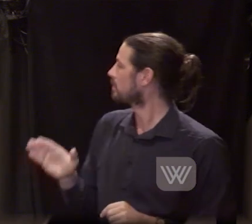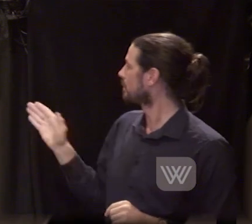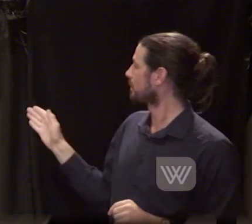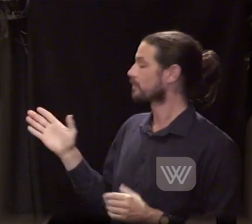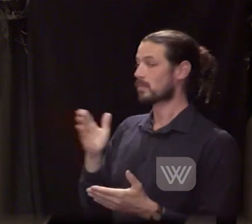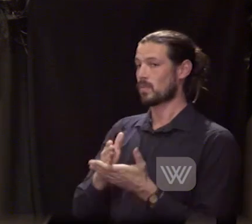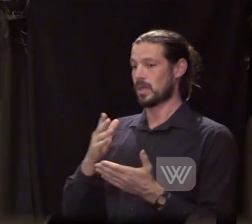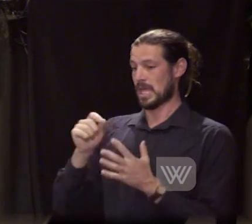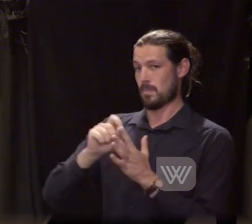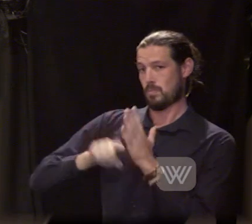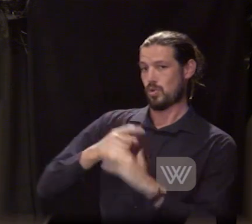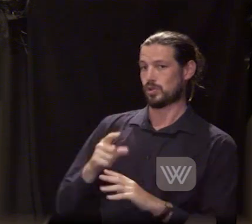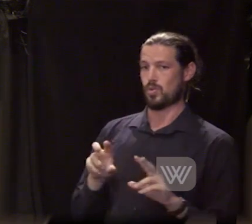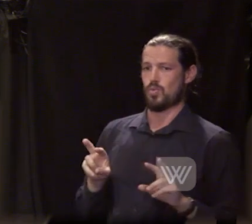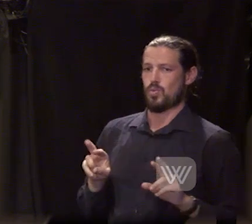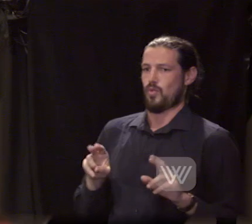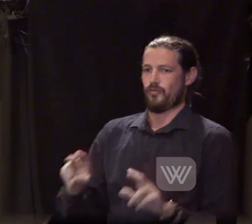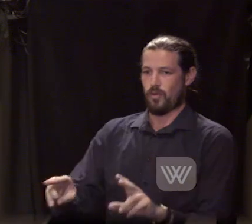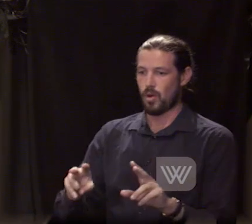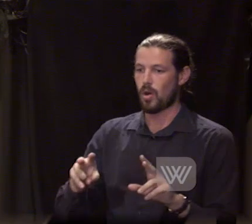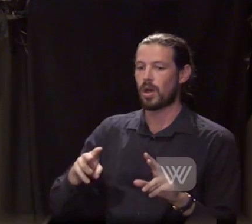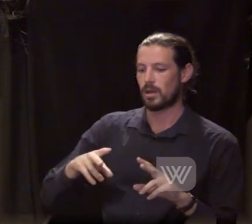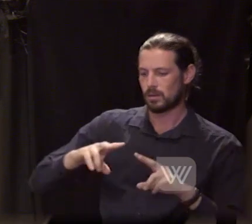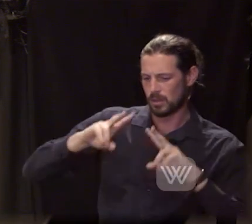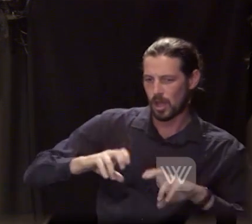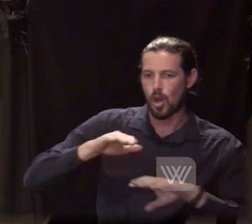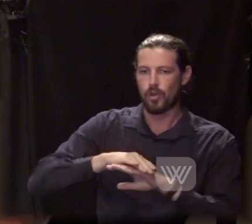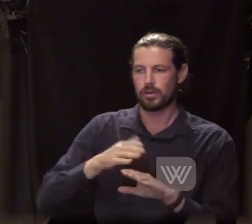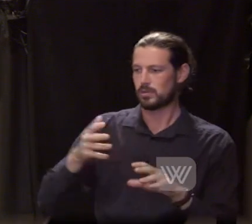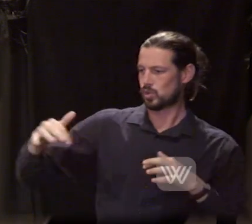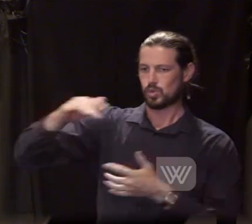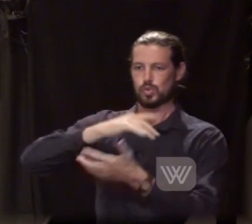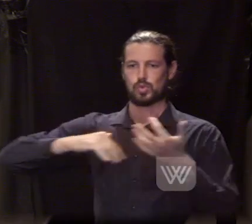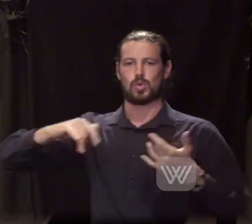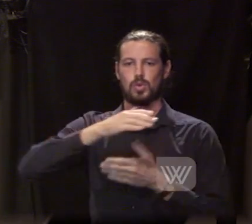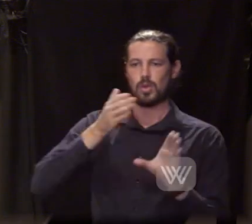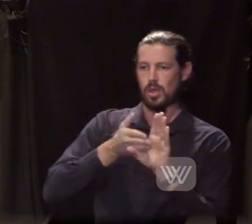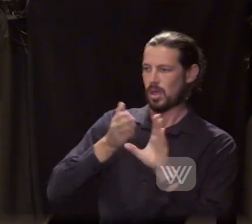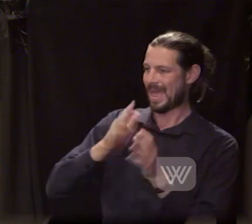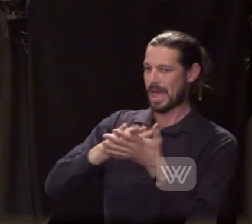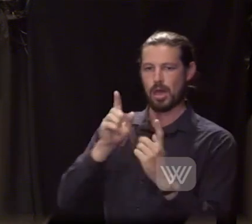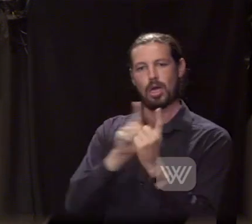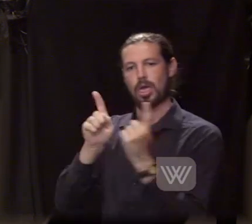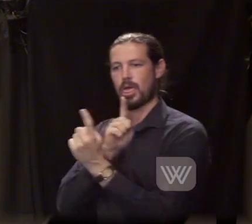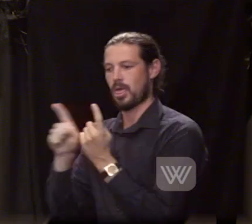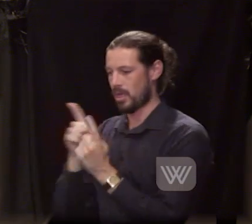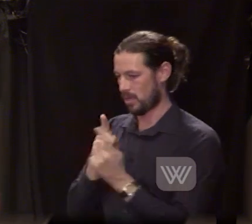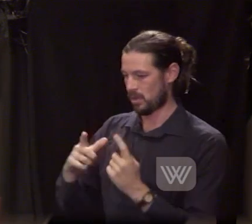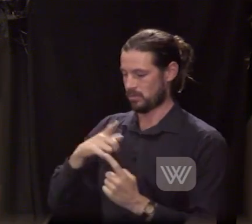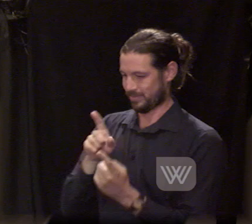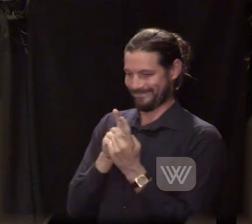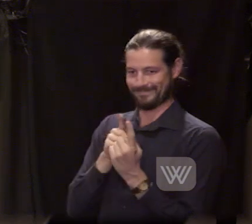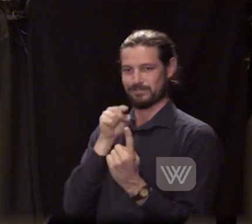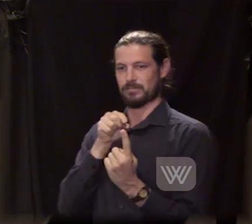of the project is to focus on studying the social and the psychological aspects on the humans with the constraint of